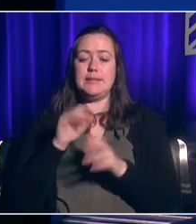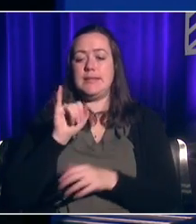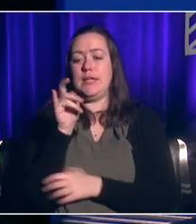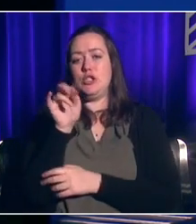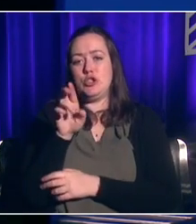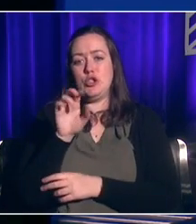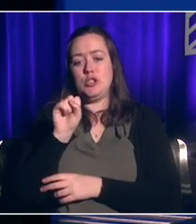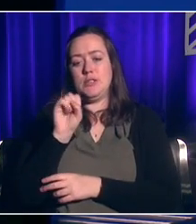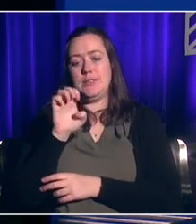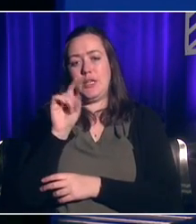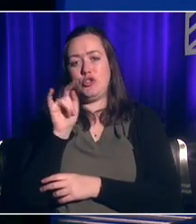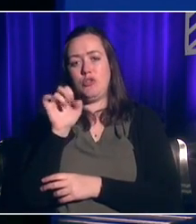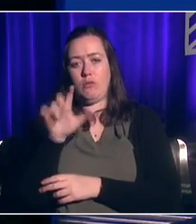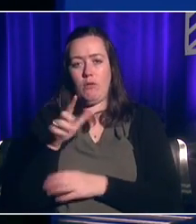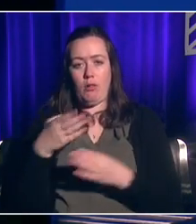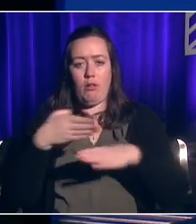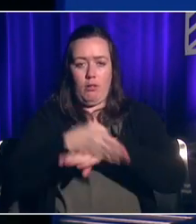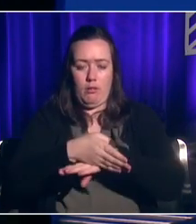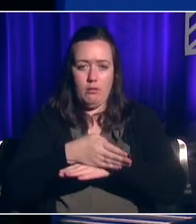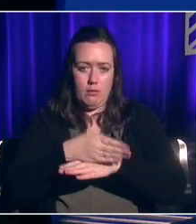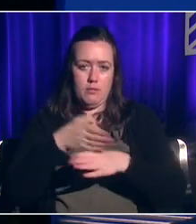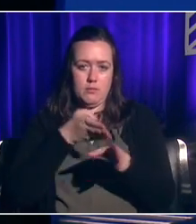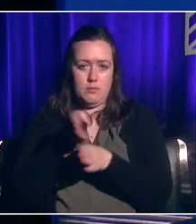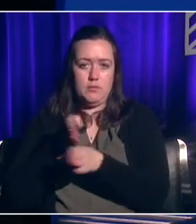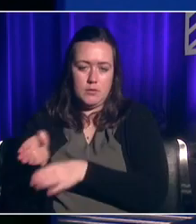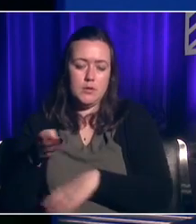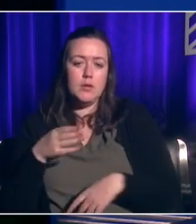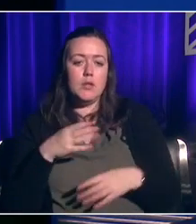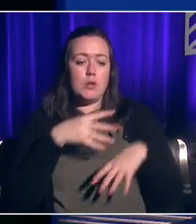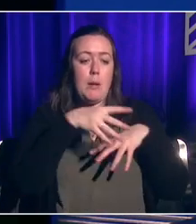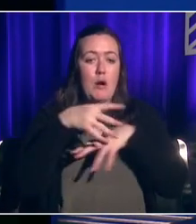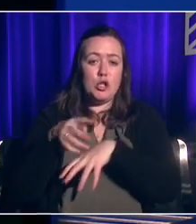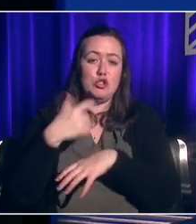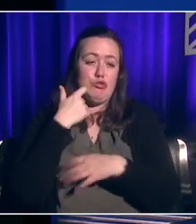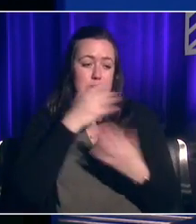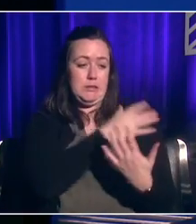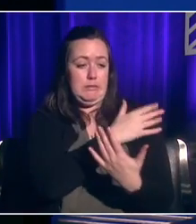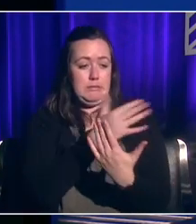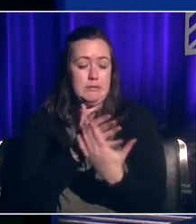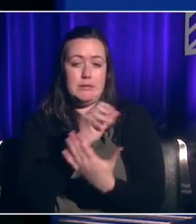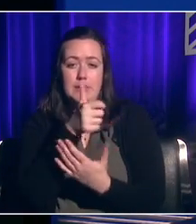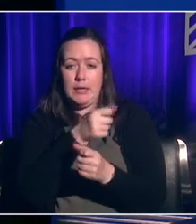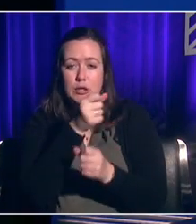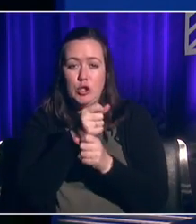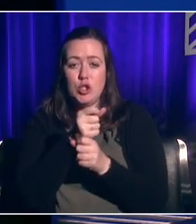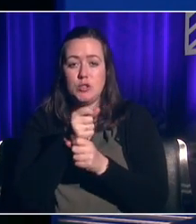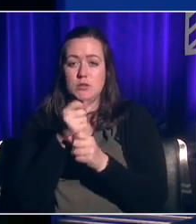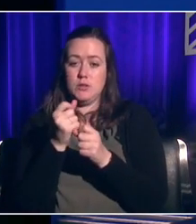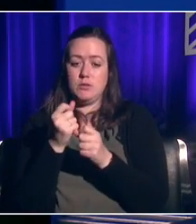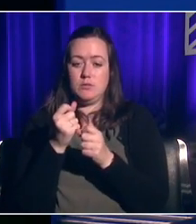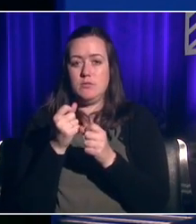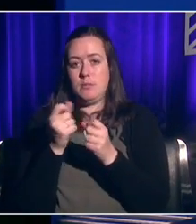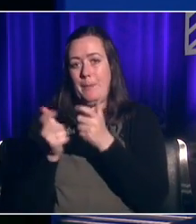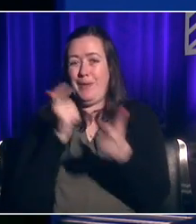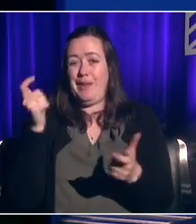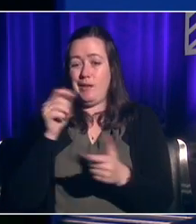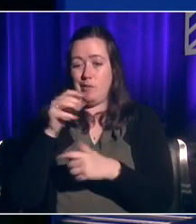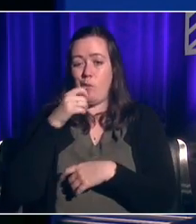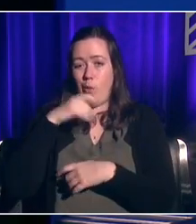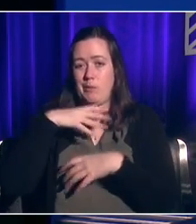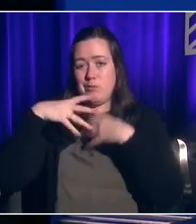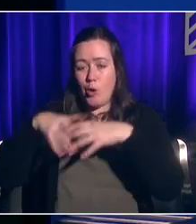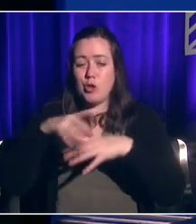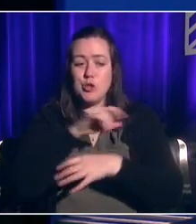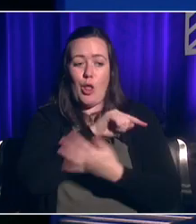that the marches that symbolized the last 10 years culminated in the Women's March, but that we have to make sure that we are continuing those